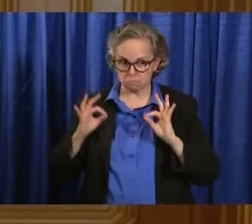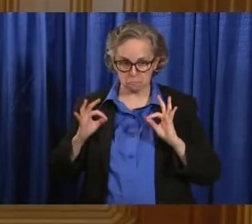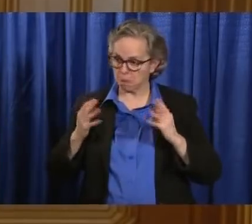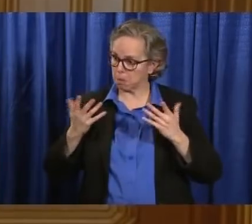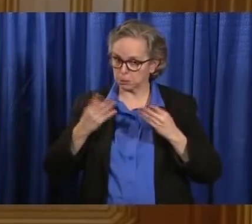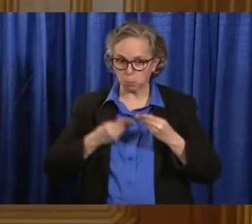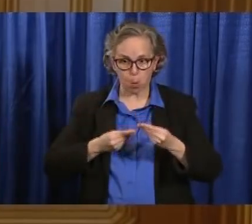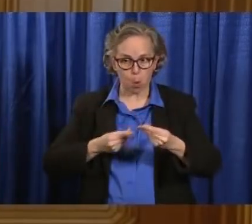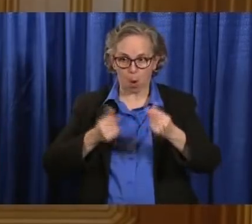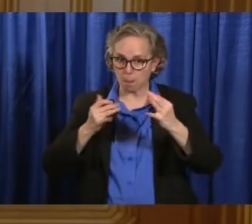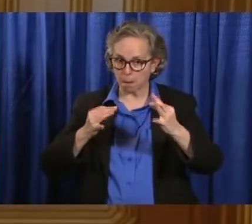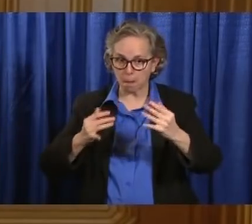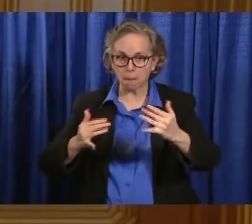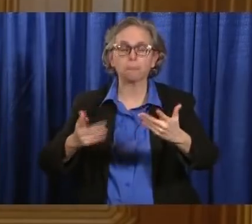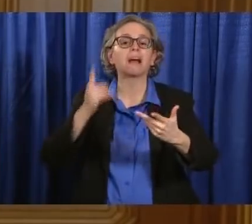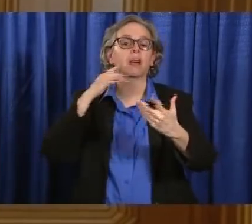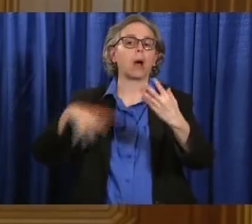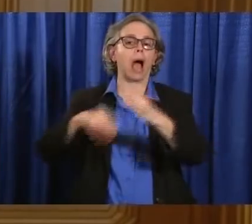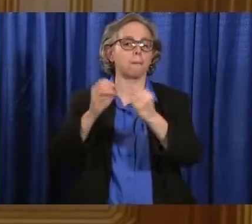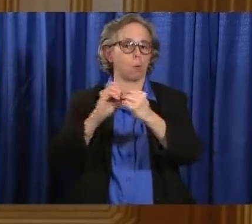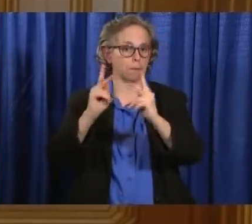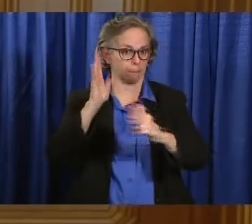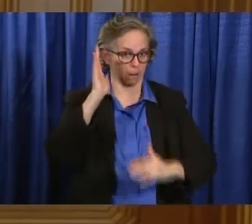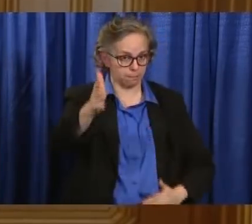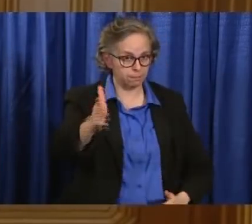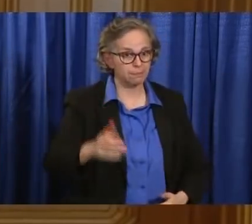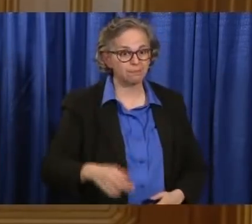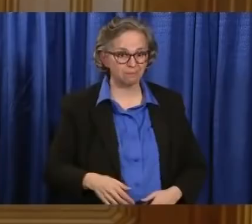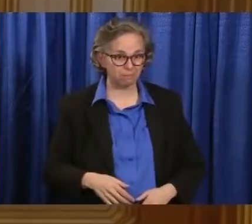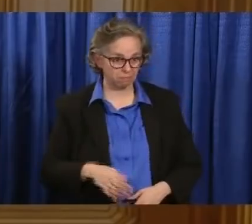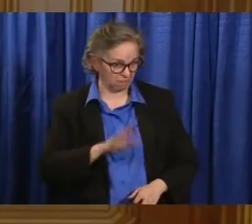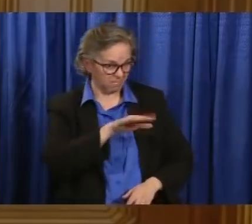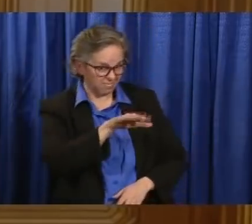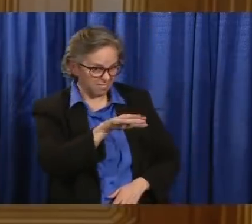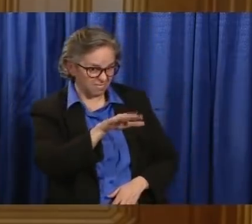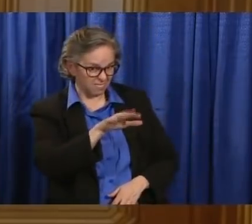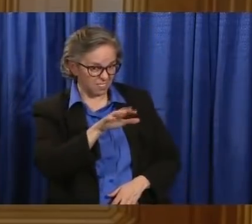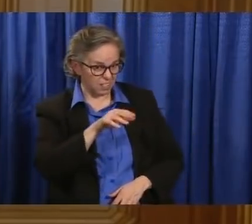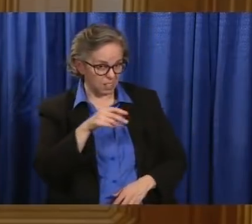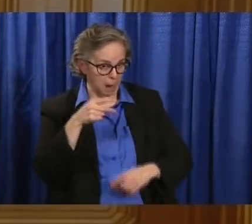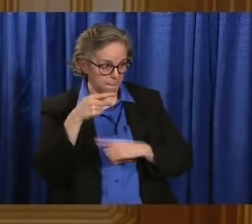to do this? Why do it the way you're doing it? Certainly could have done that.